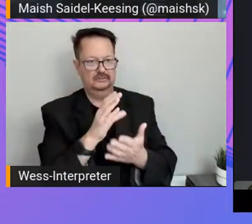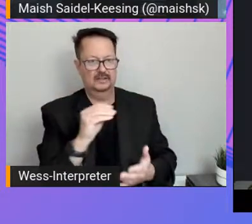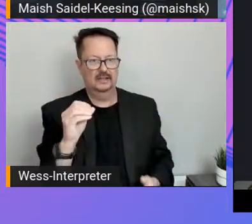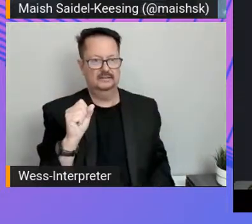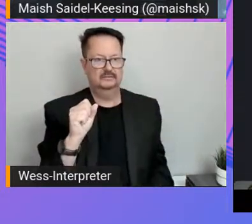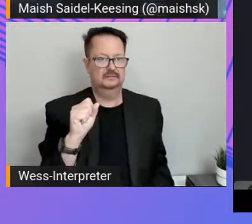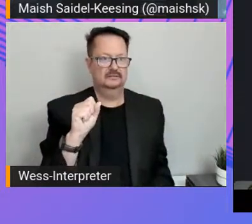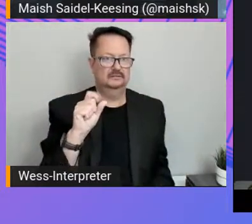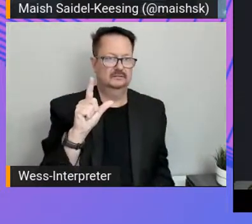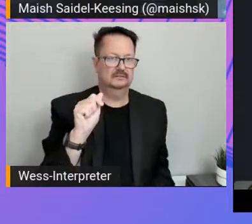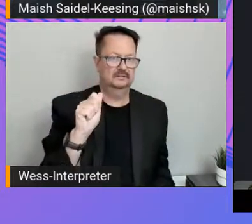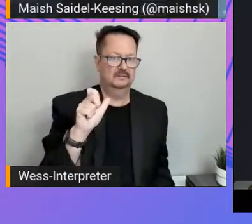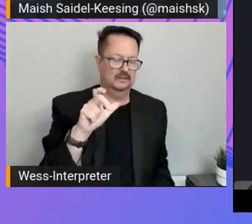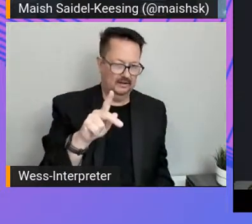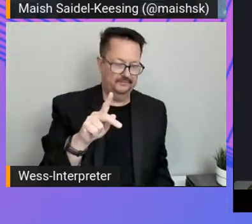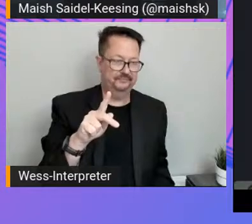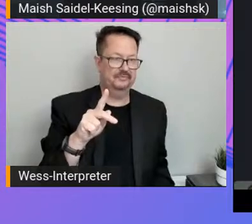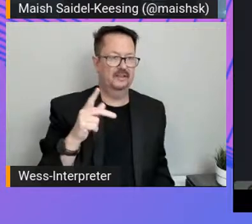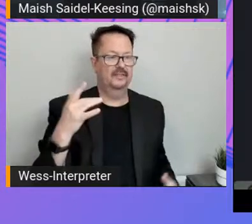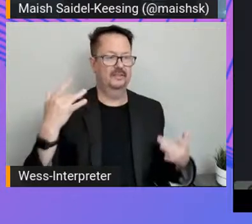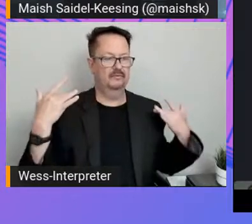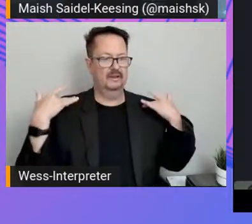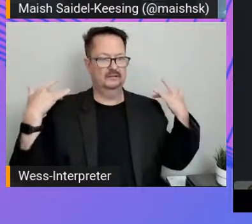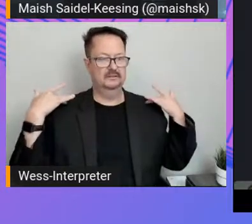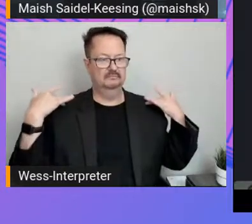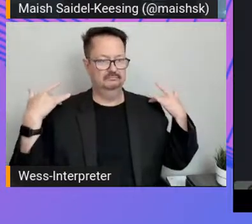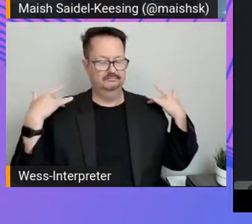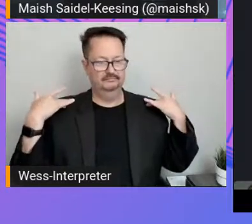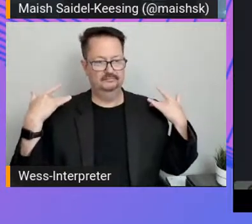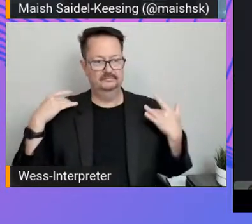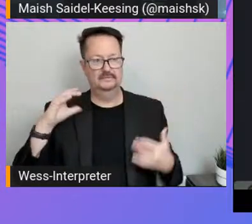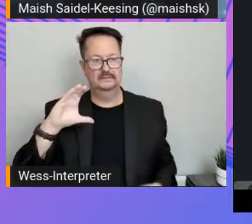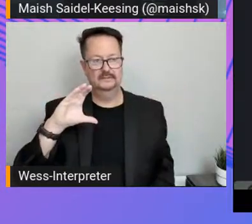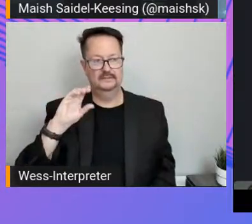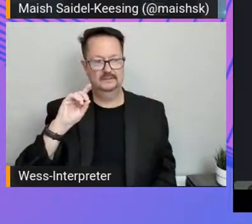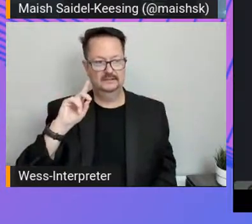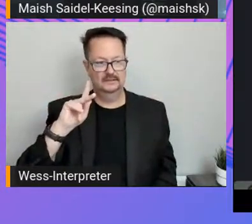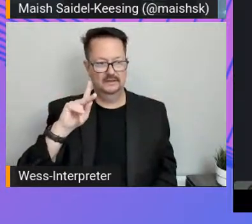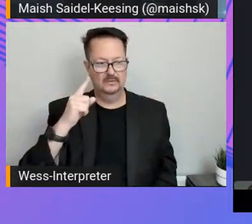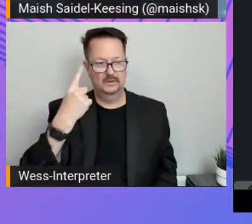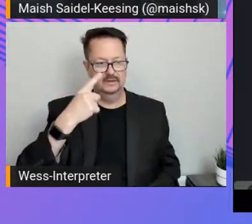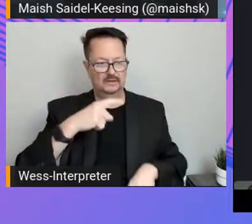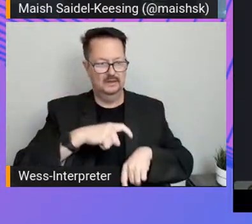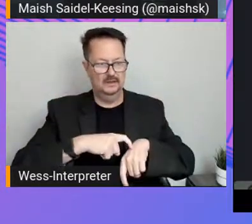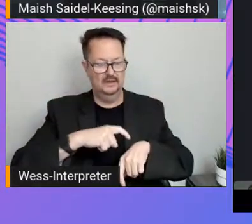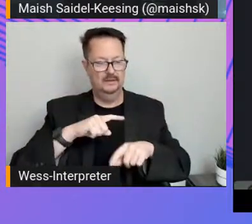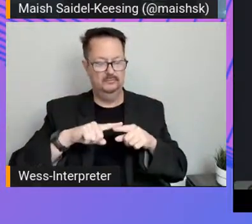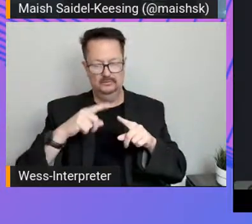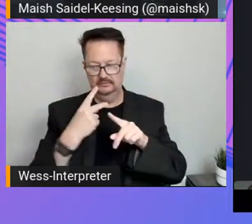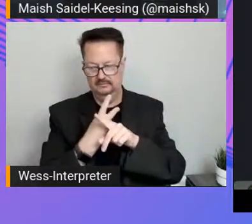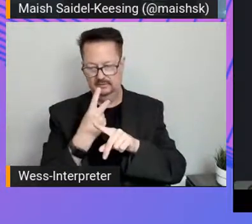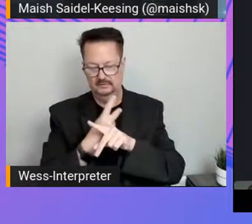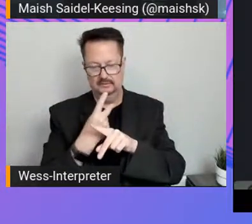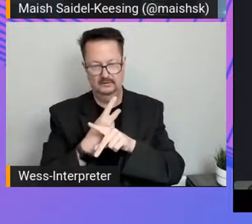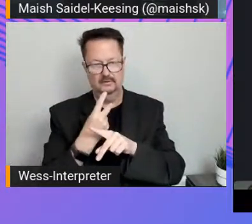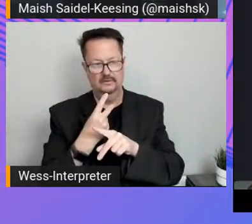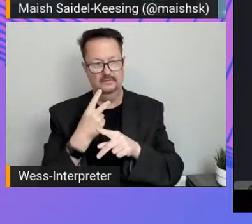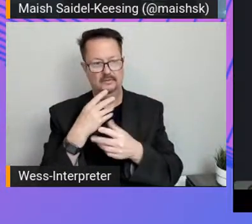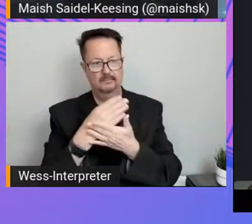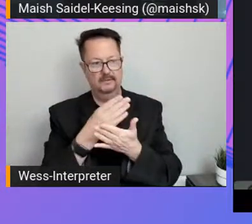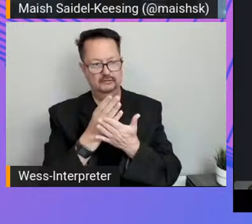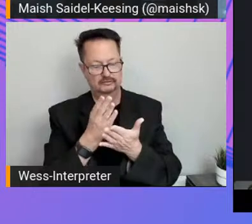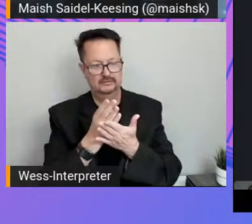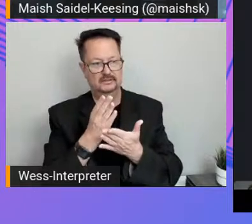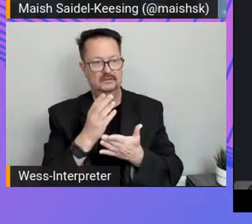And then we're hands off at that point. So we run CDK the one time to configure the budgets and Slack. And then every